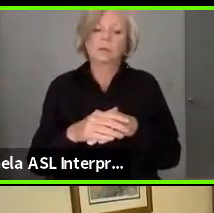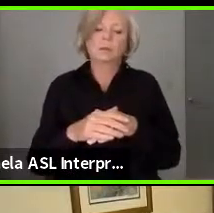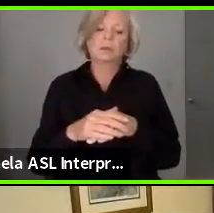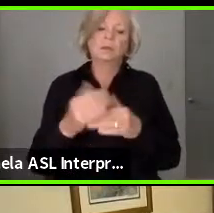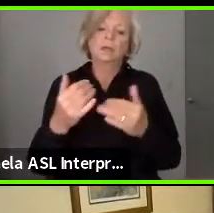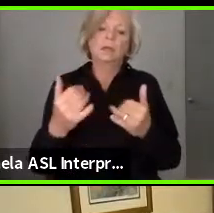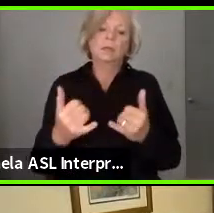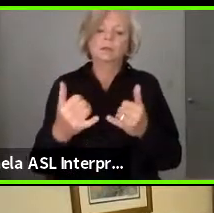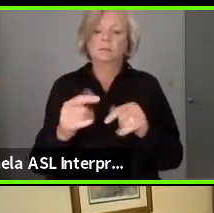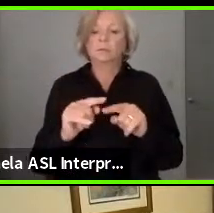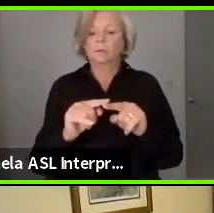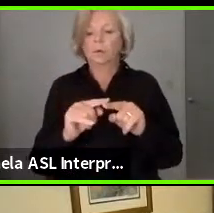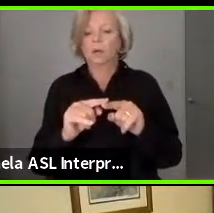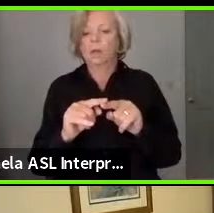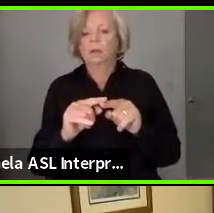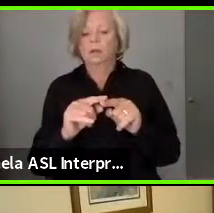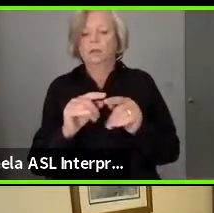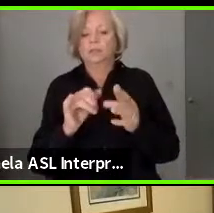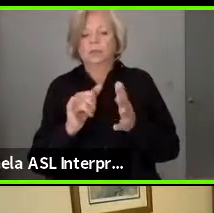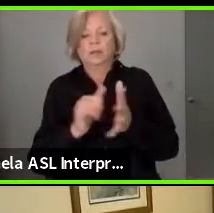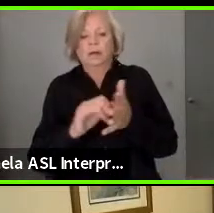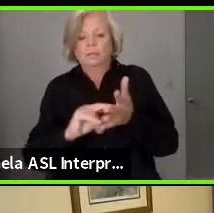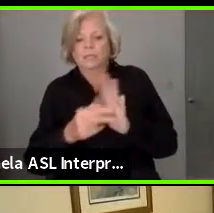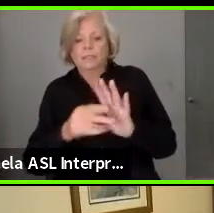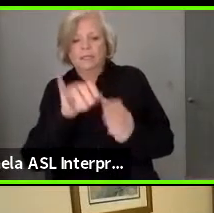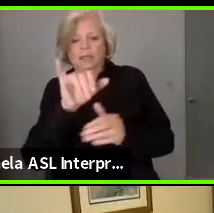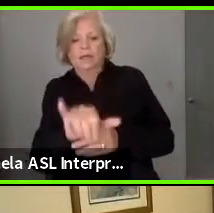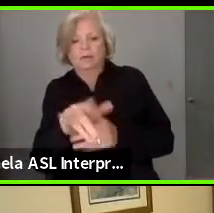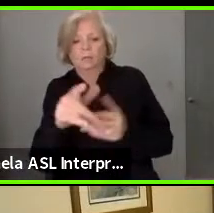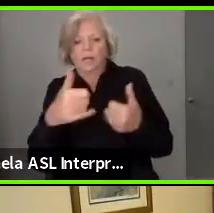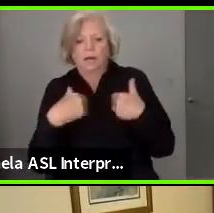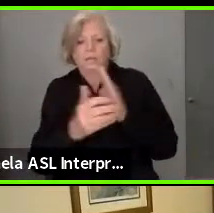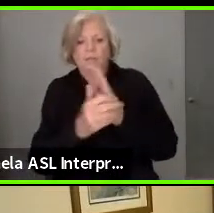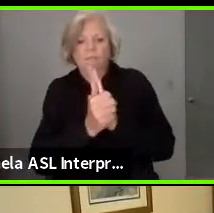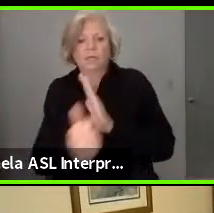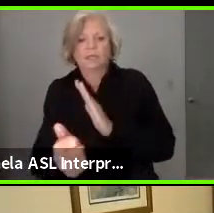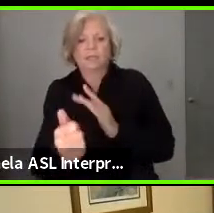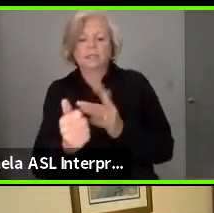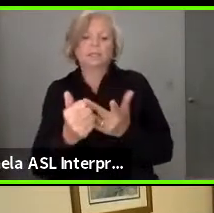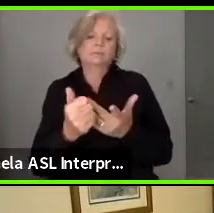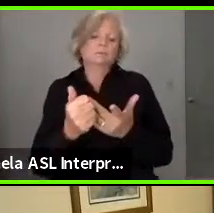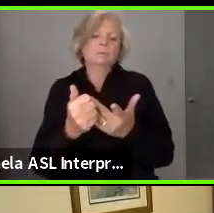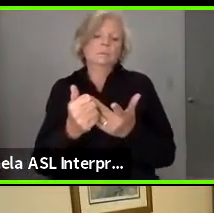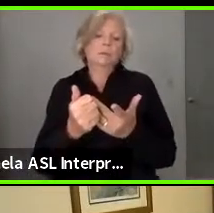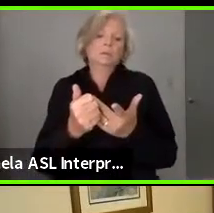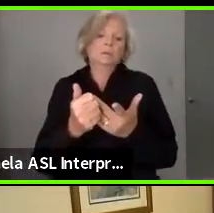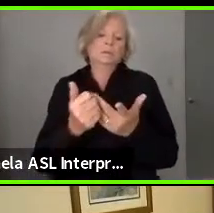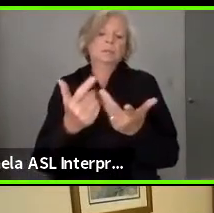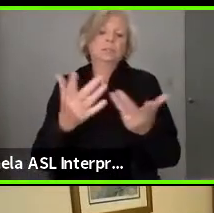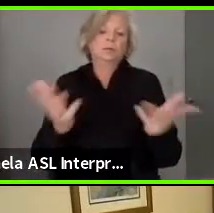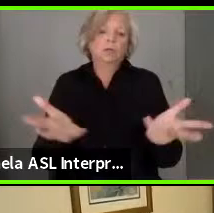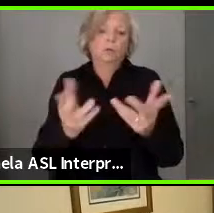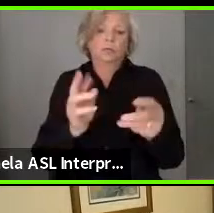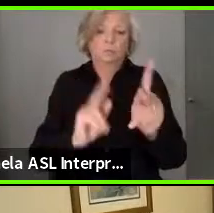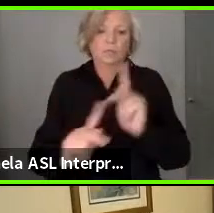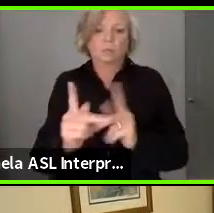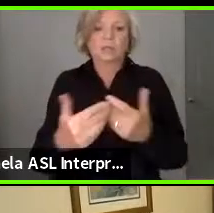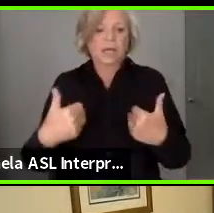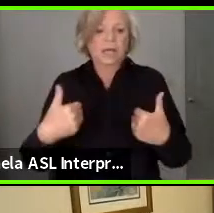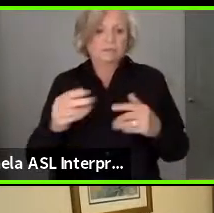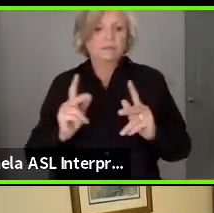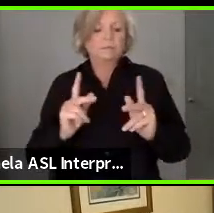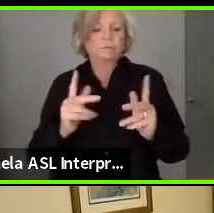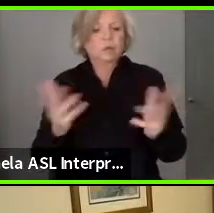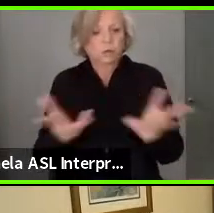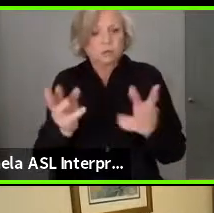health, and so with that, it was the ability to then, hey, let's incorporate some physical exercise, let's incorporate being able to talk